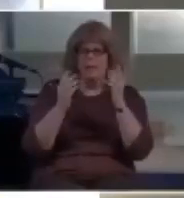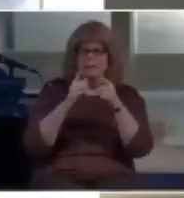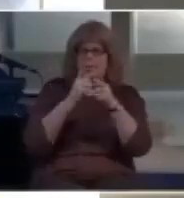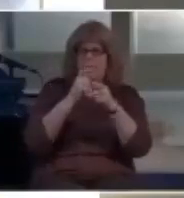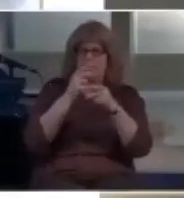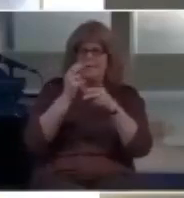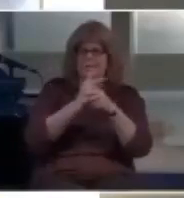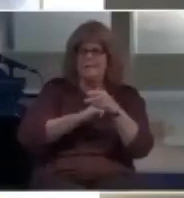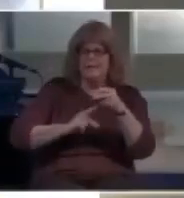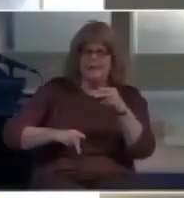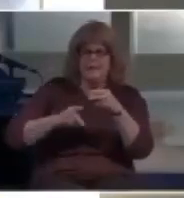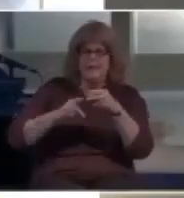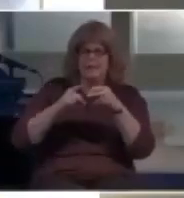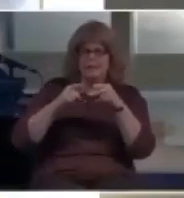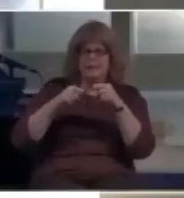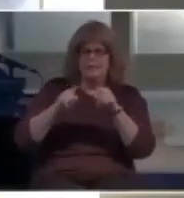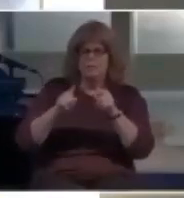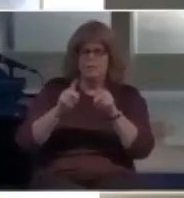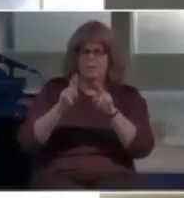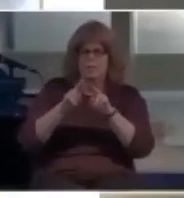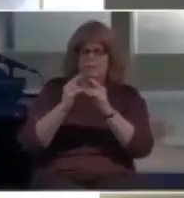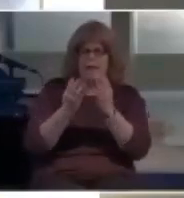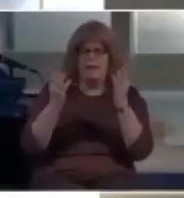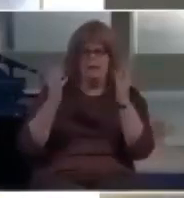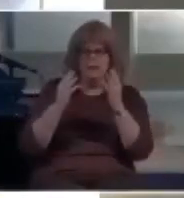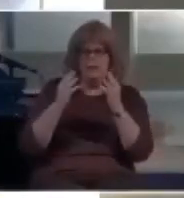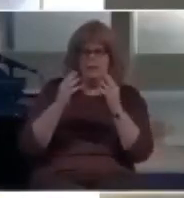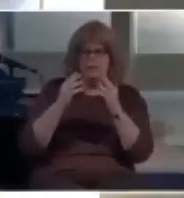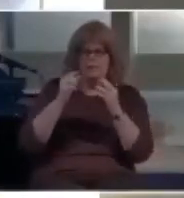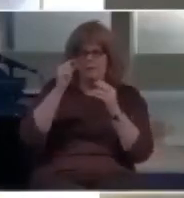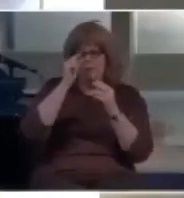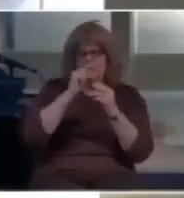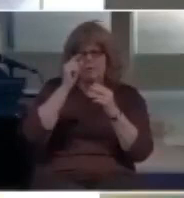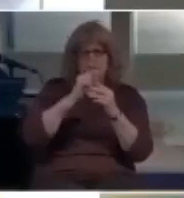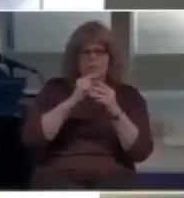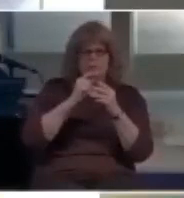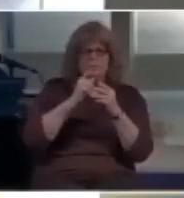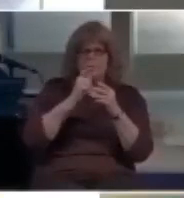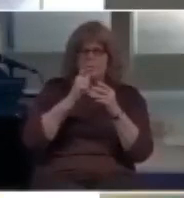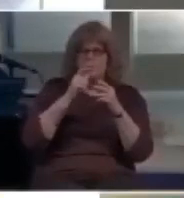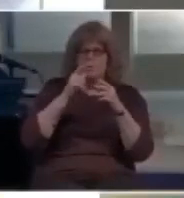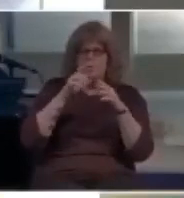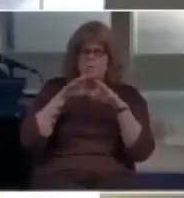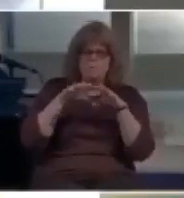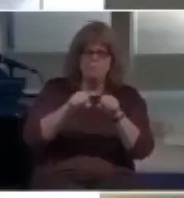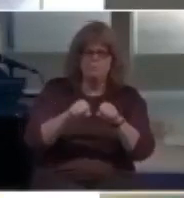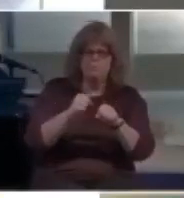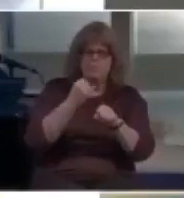this, the king of the Greeks at the time who invaded Israel?